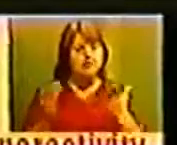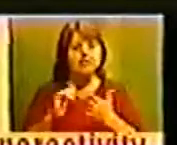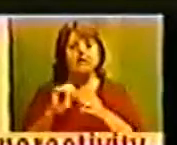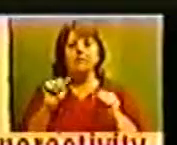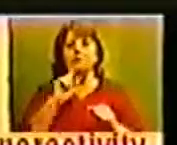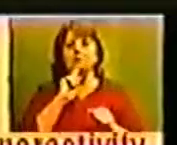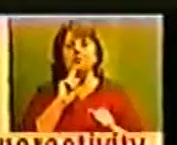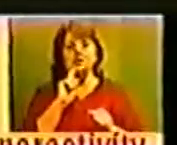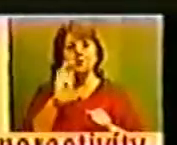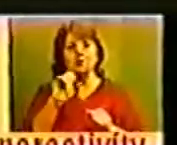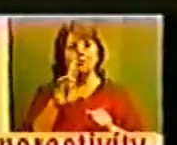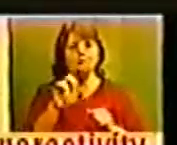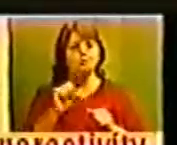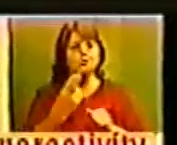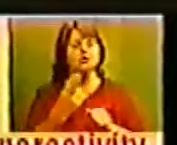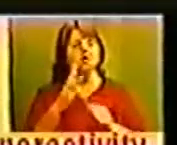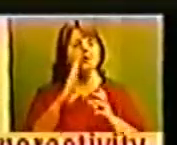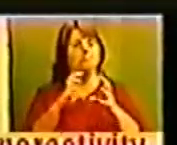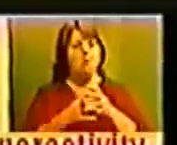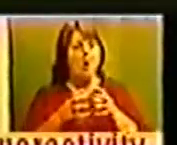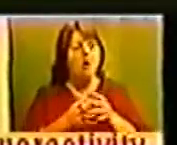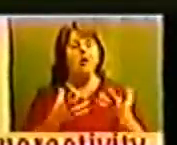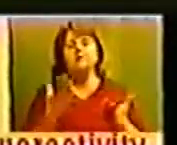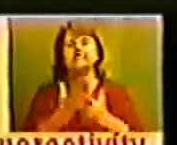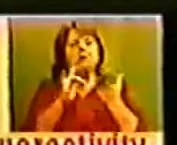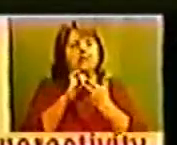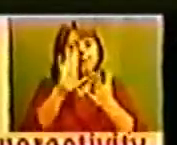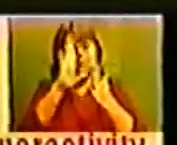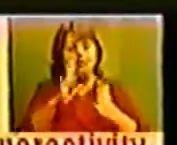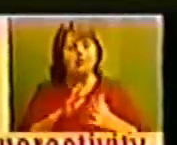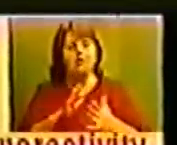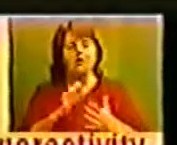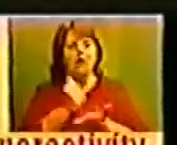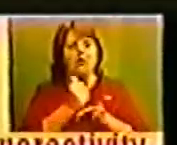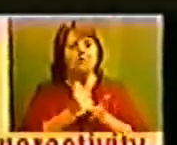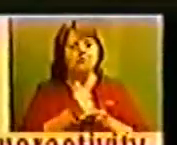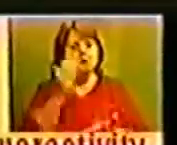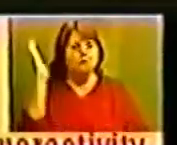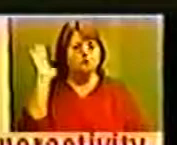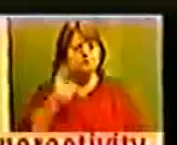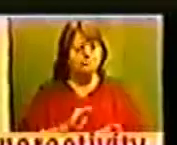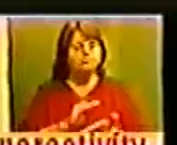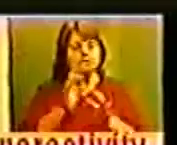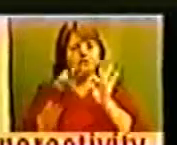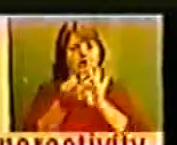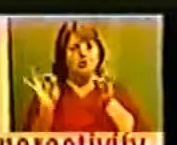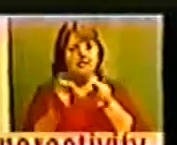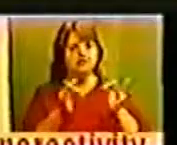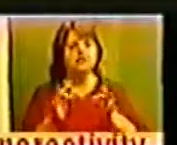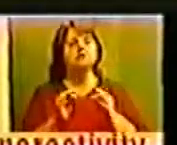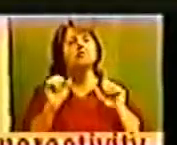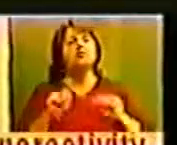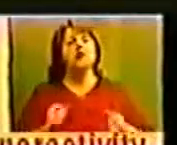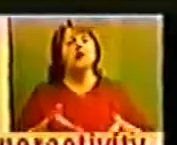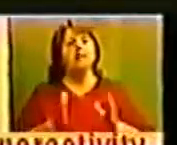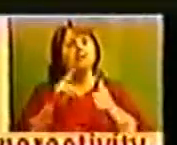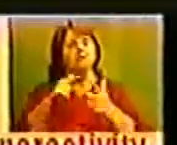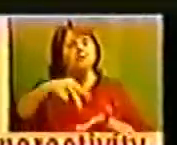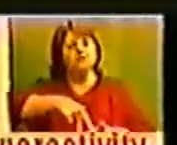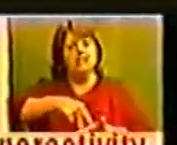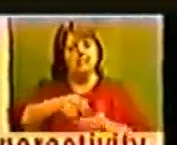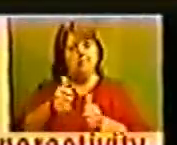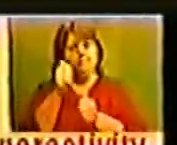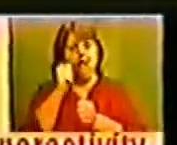This could even be a koosh ball, something that's going to keep them from becoming distracted. You could allow them to stand in the back